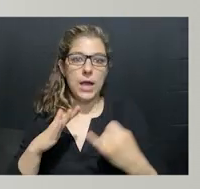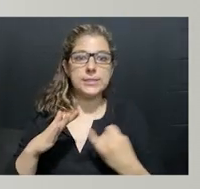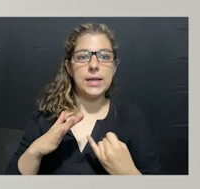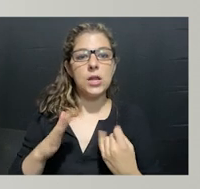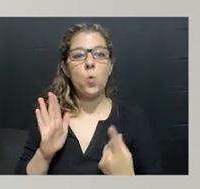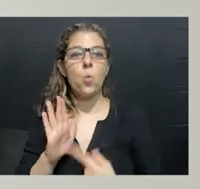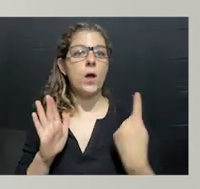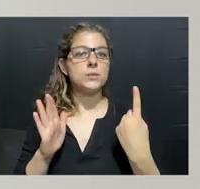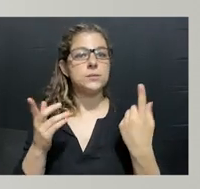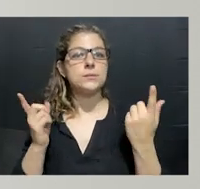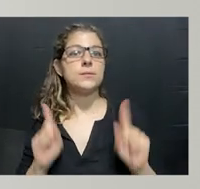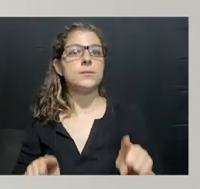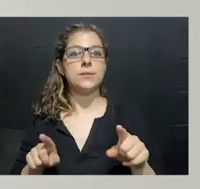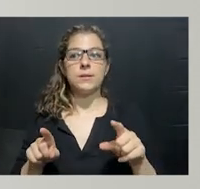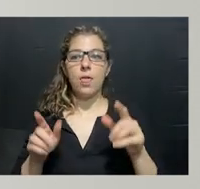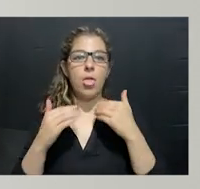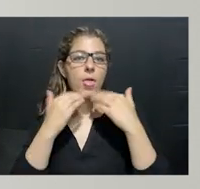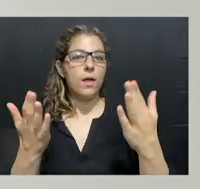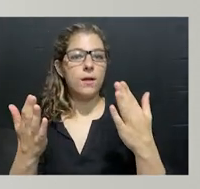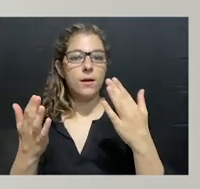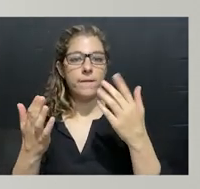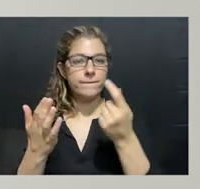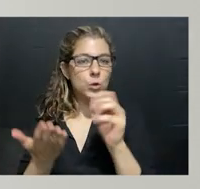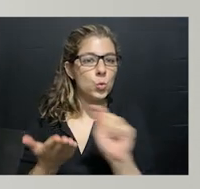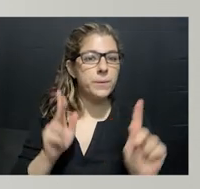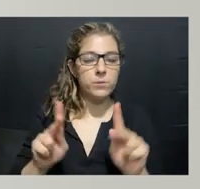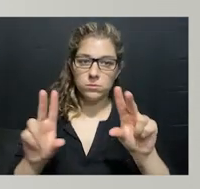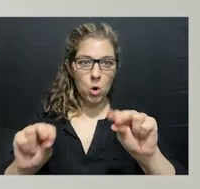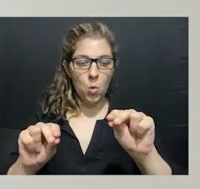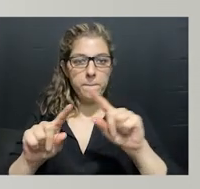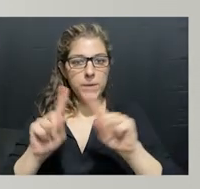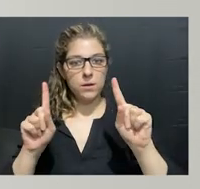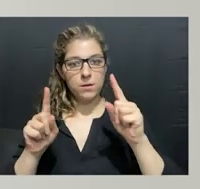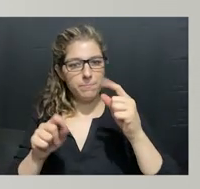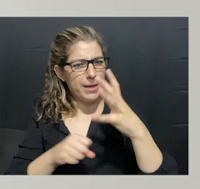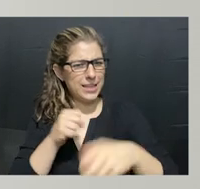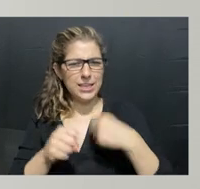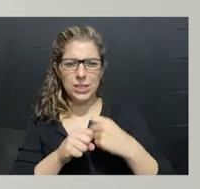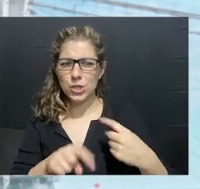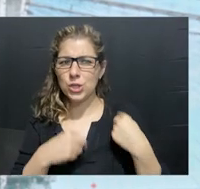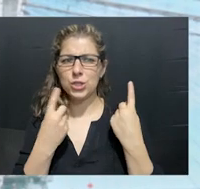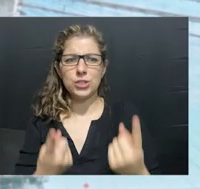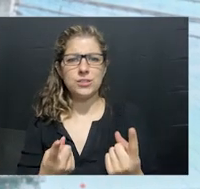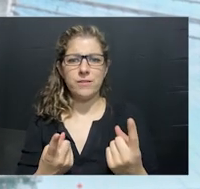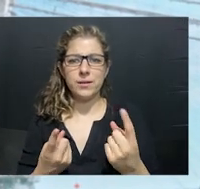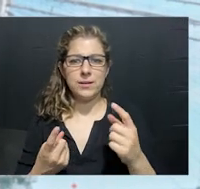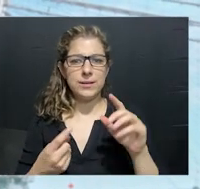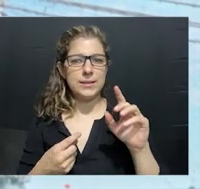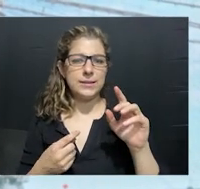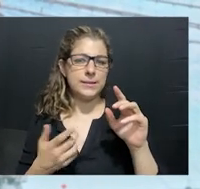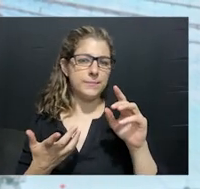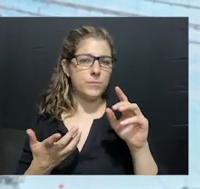isolated incident of recklessness on the part of a few, but it comes after years of a kind of